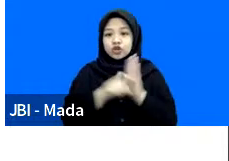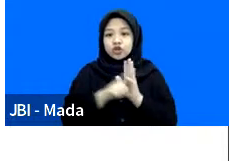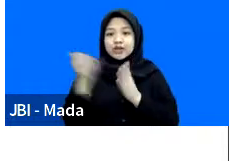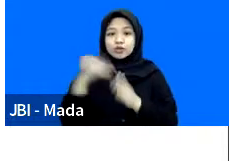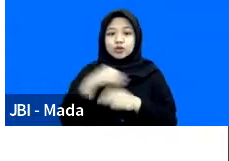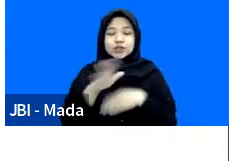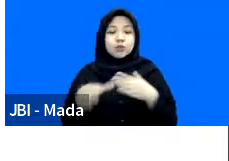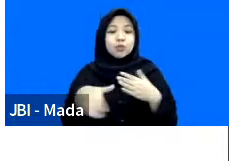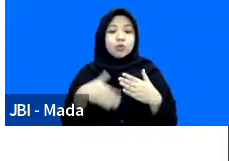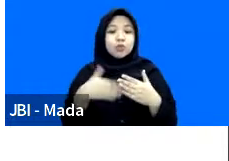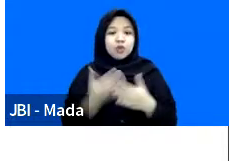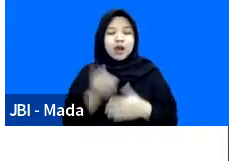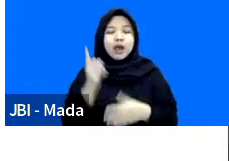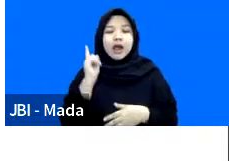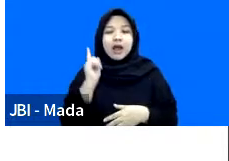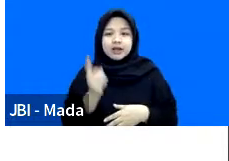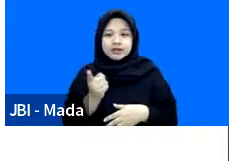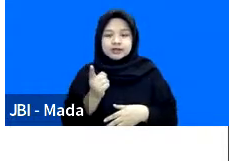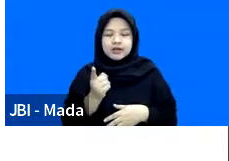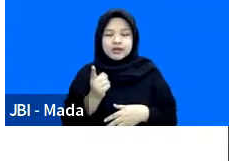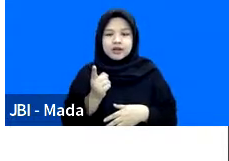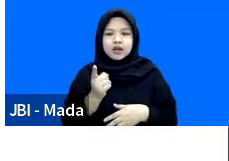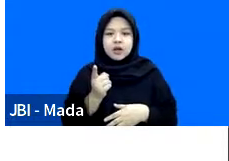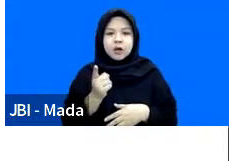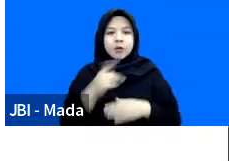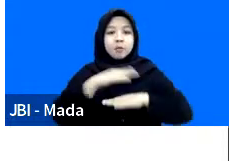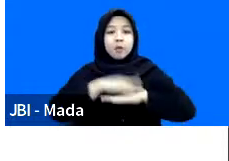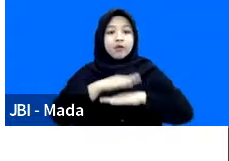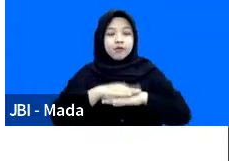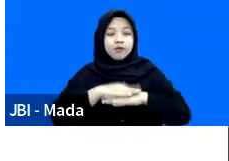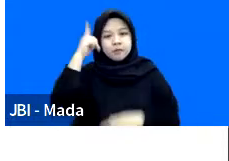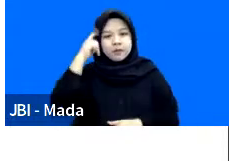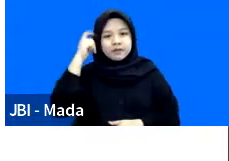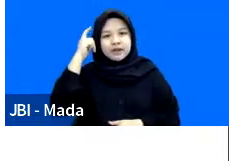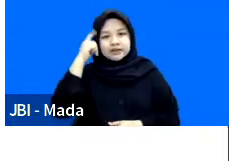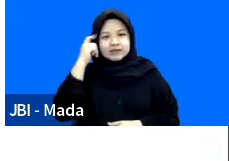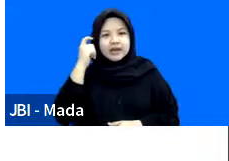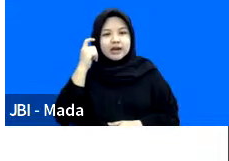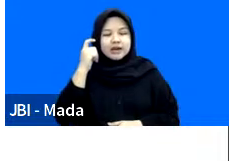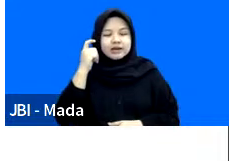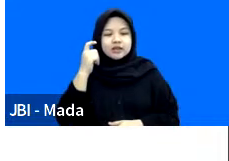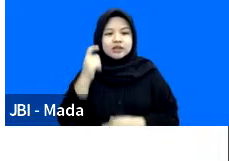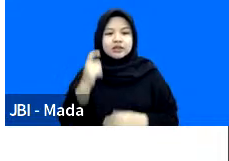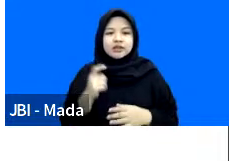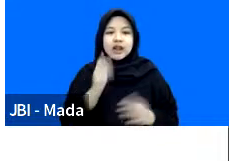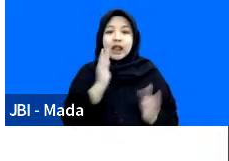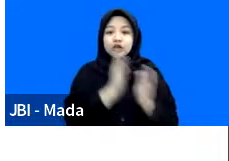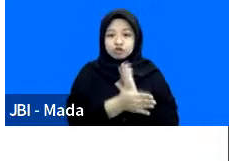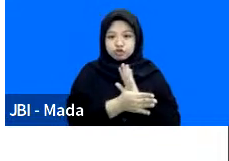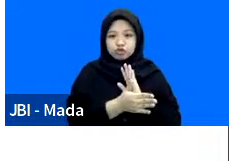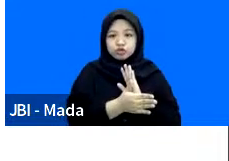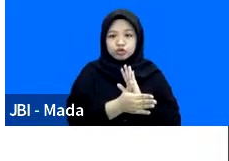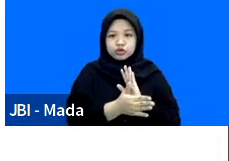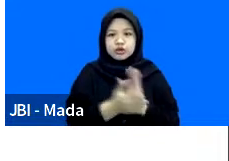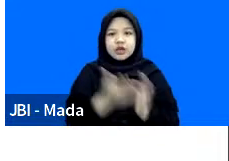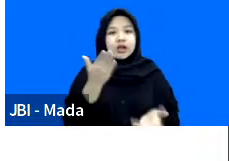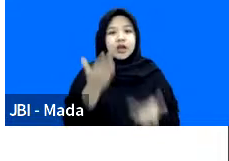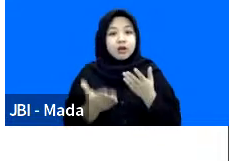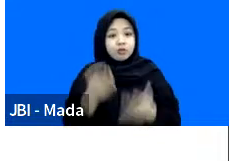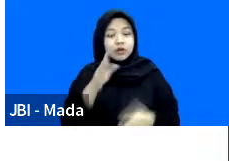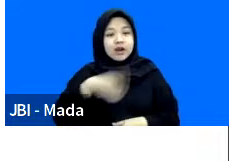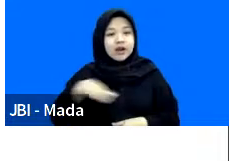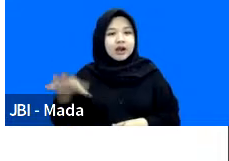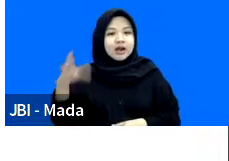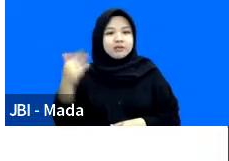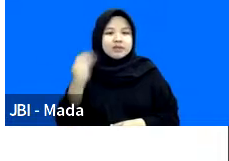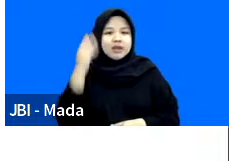of mobile and offline learning platforms that can allow children to access digital learning wherever they are. And I would